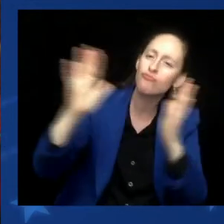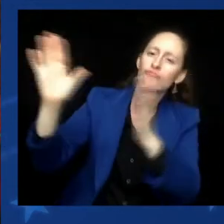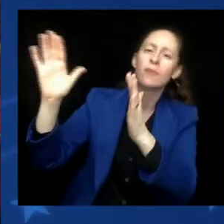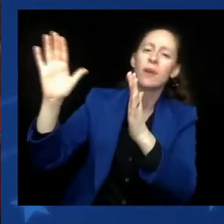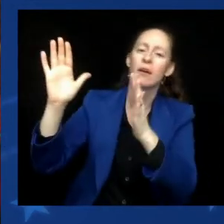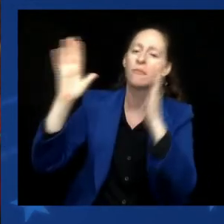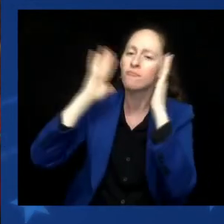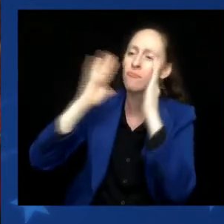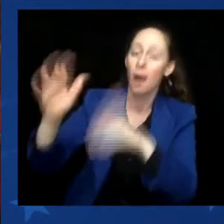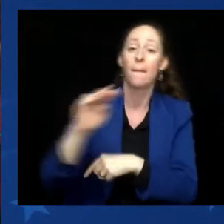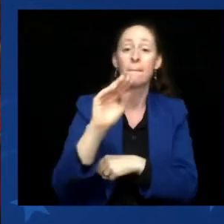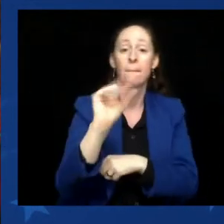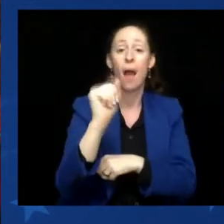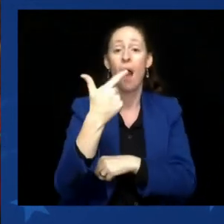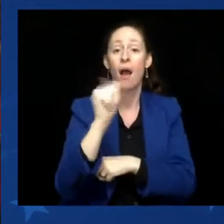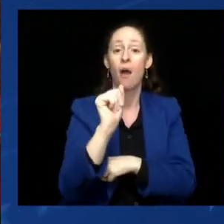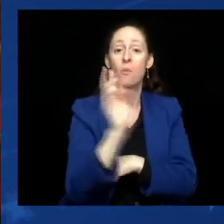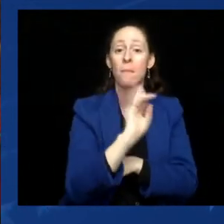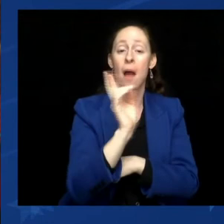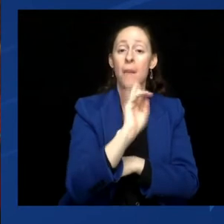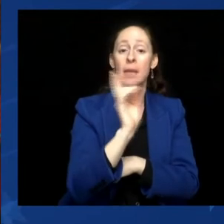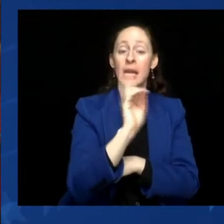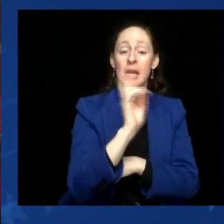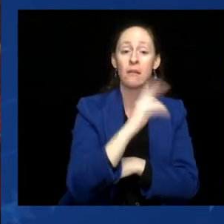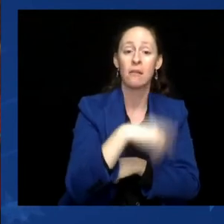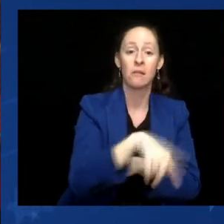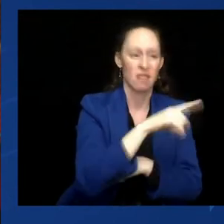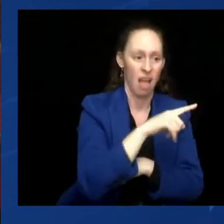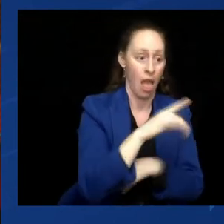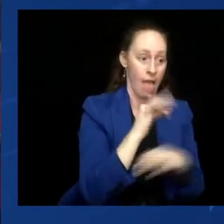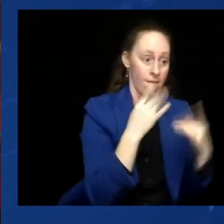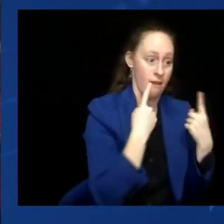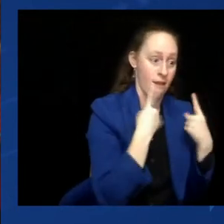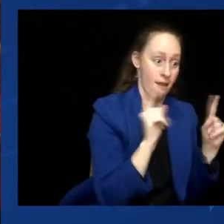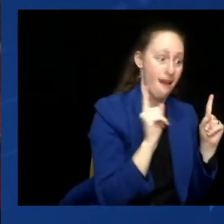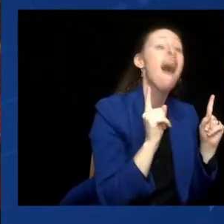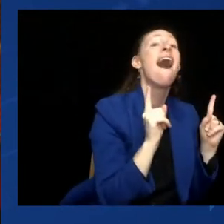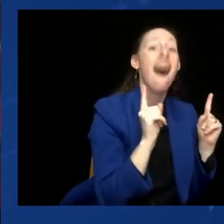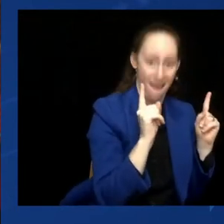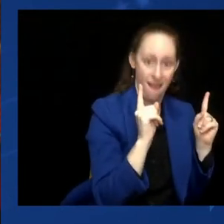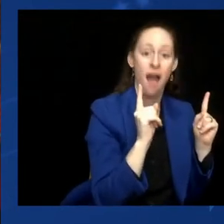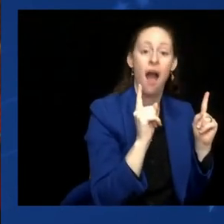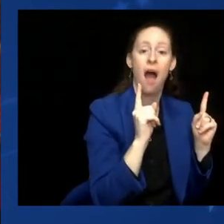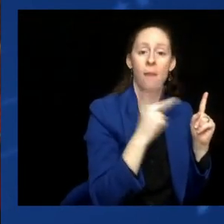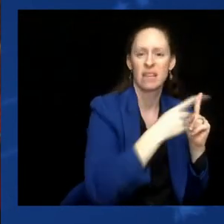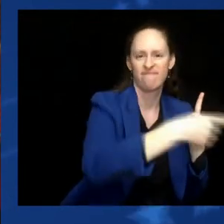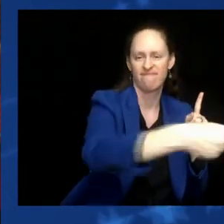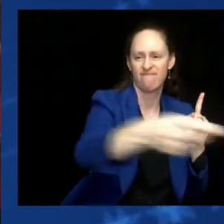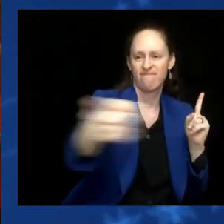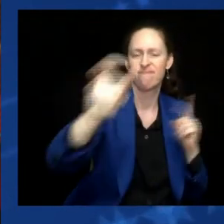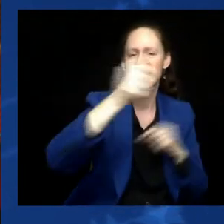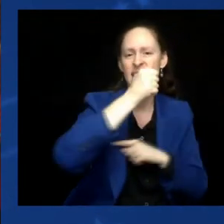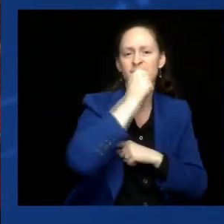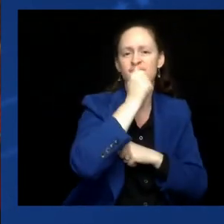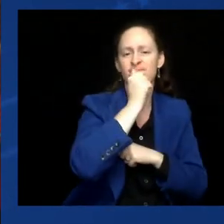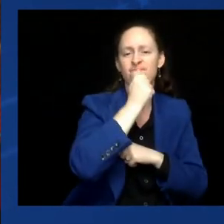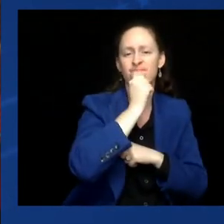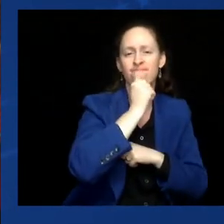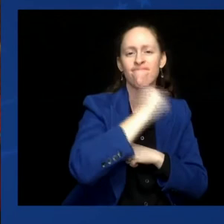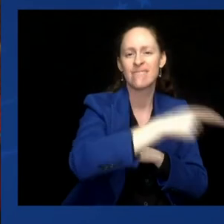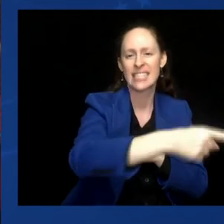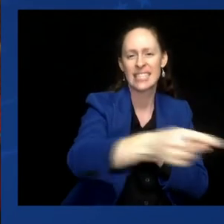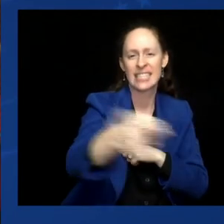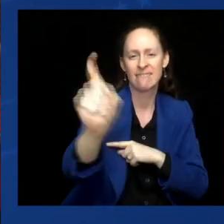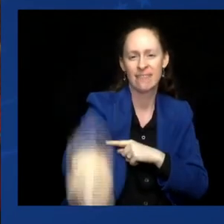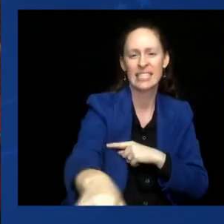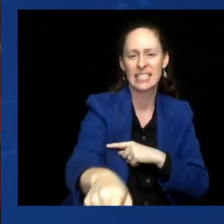everyone else has to fail. They believe America. Not like I believe about America. I believe America